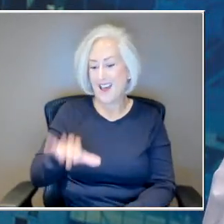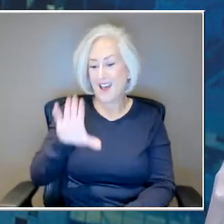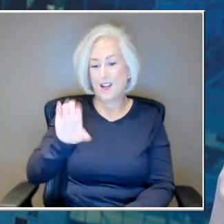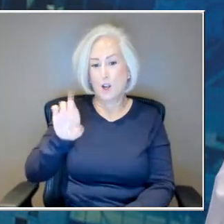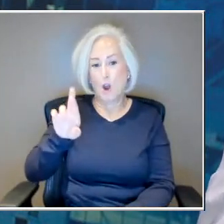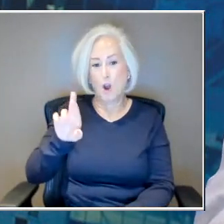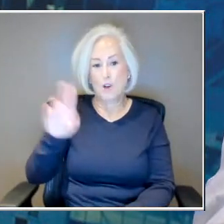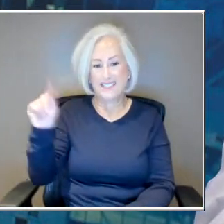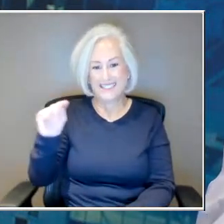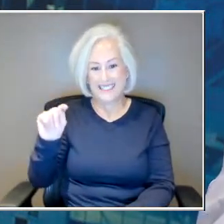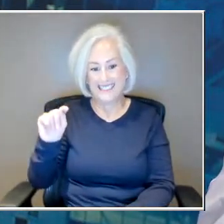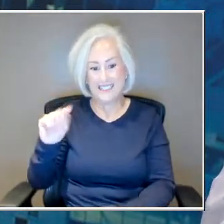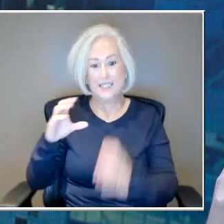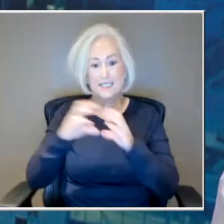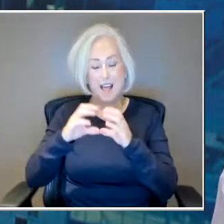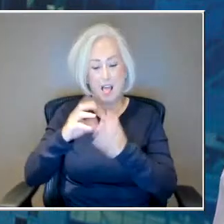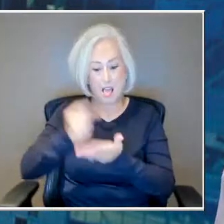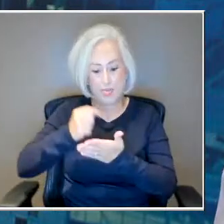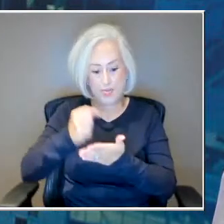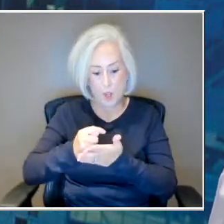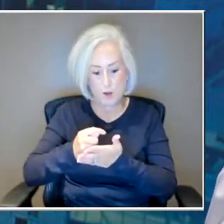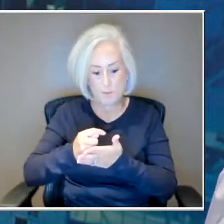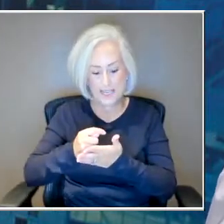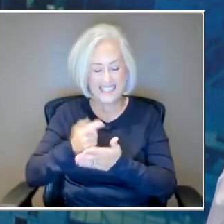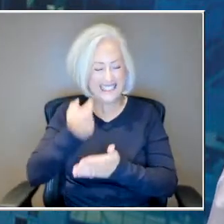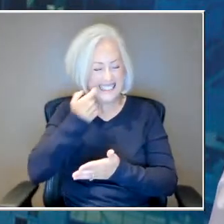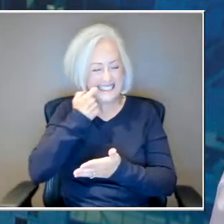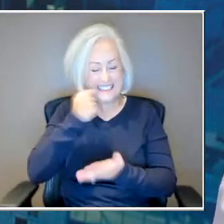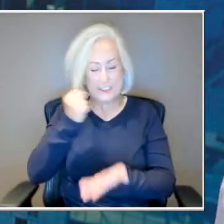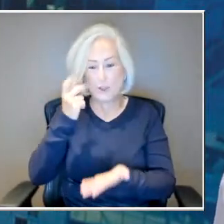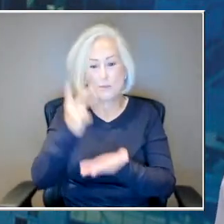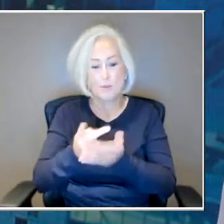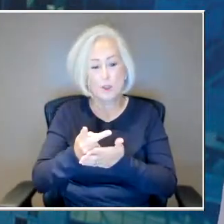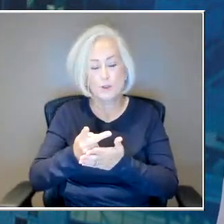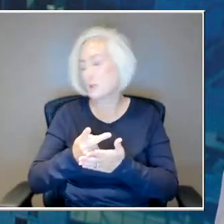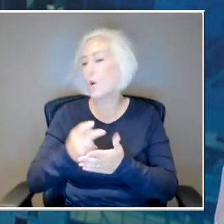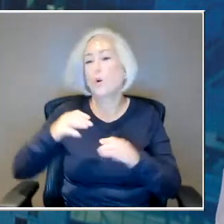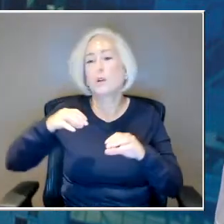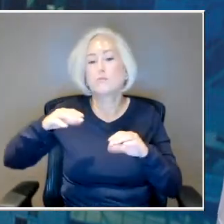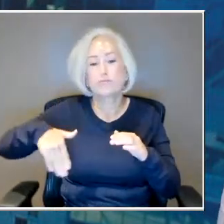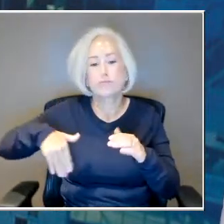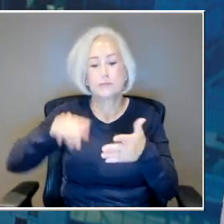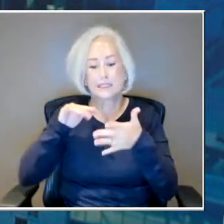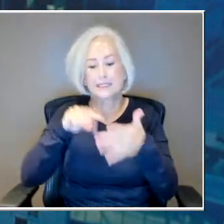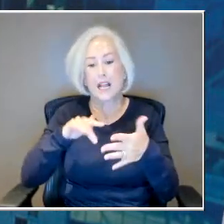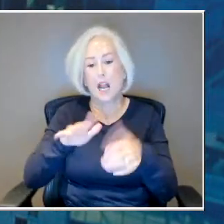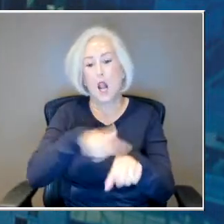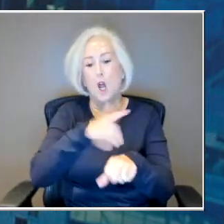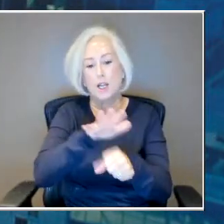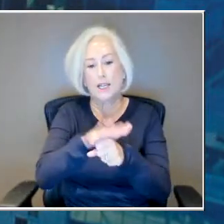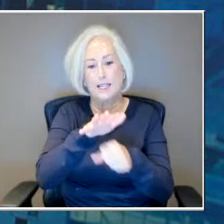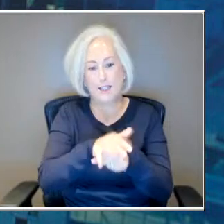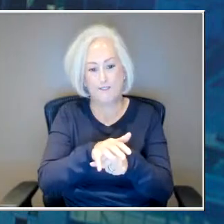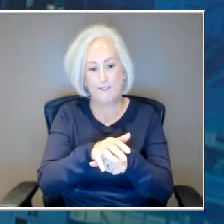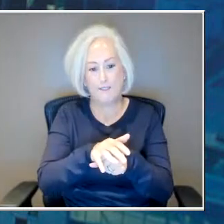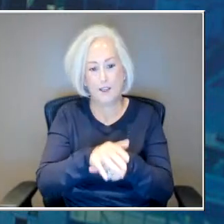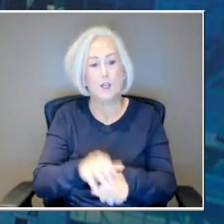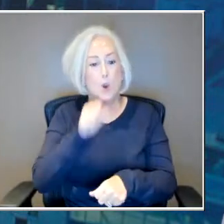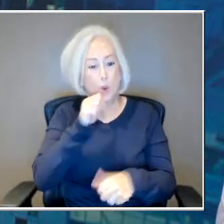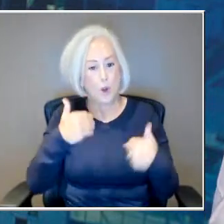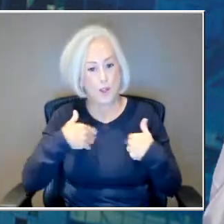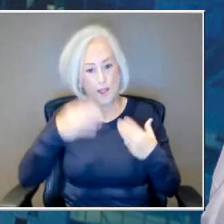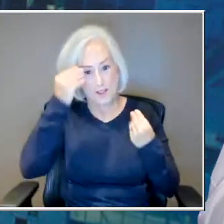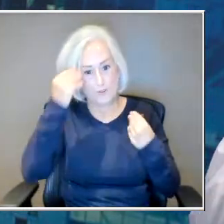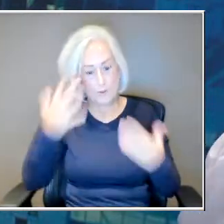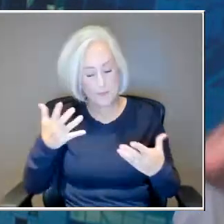ago, so we are looking for longer follow-up in order to start identifying what is cure in these patients. So although we don't have that, and it's too premature to talk about it,